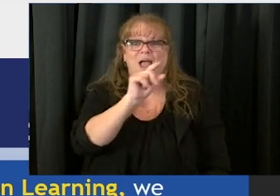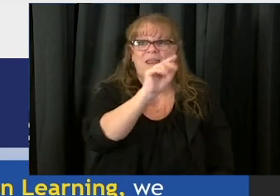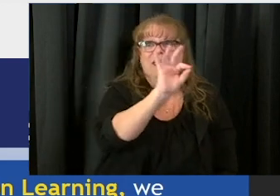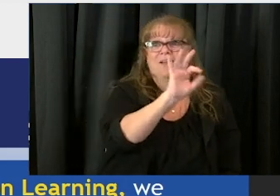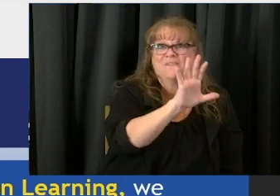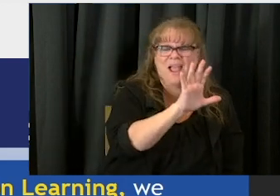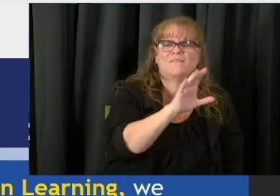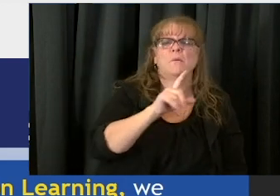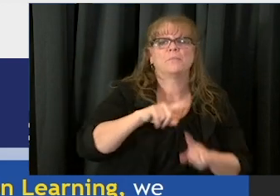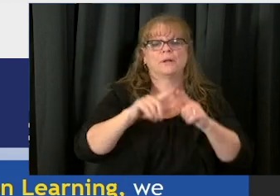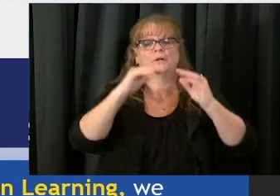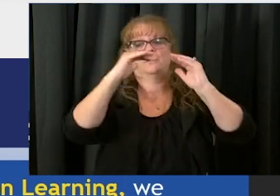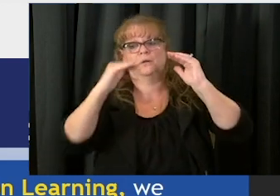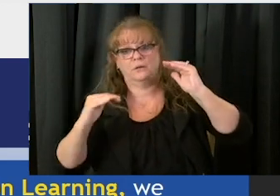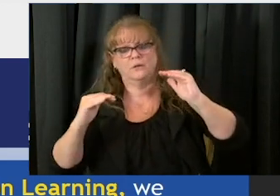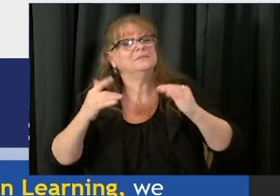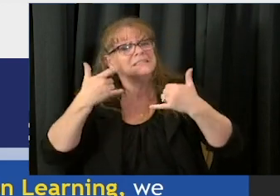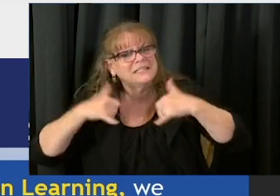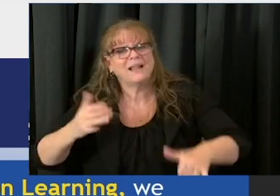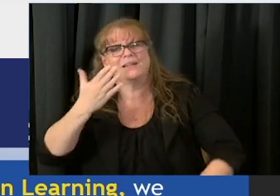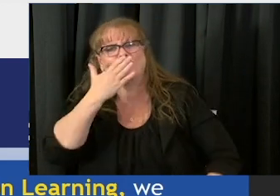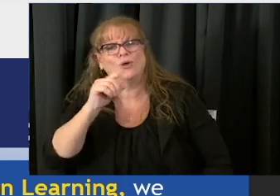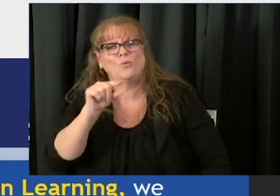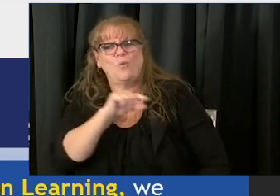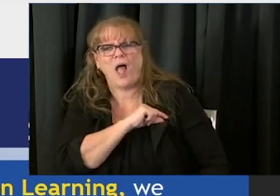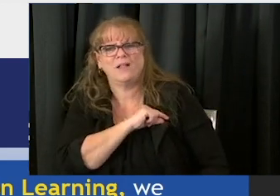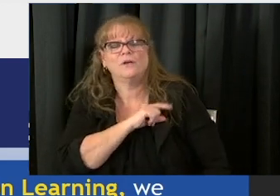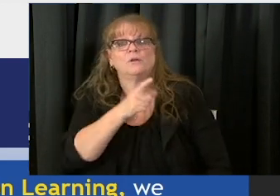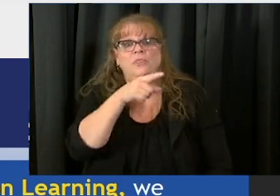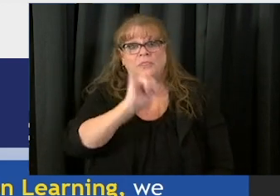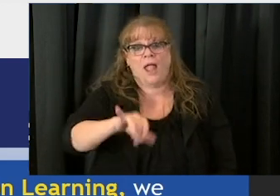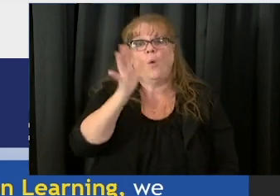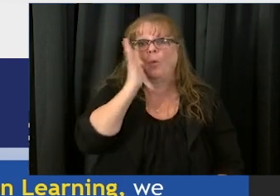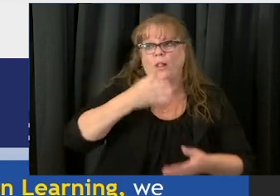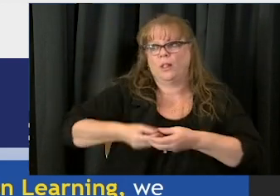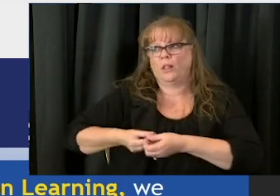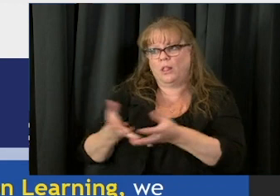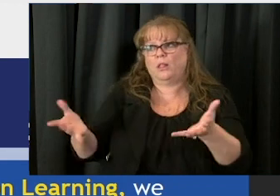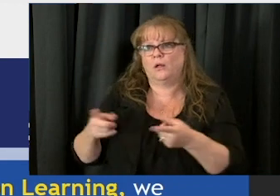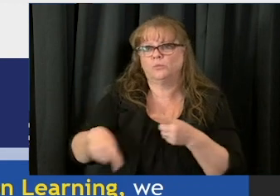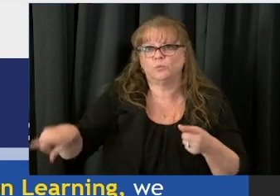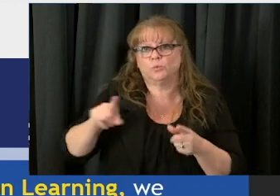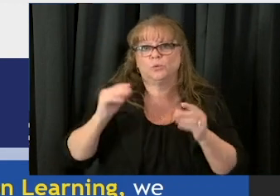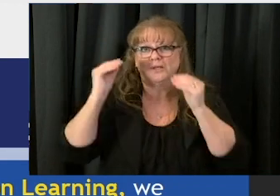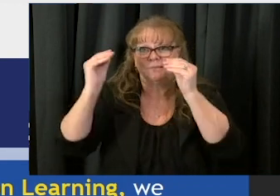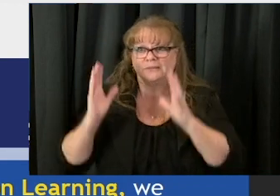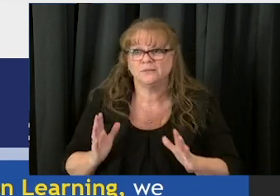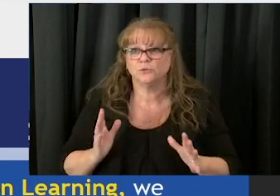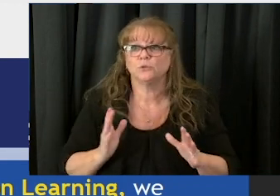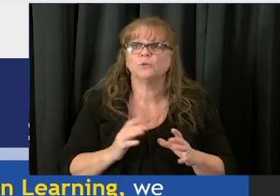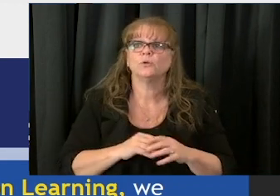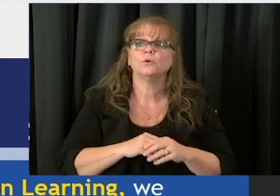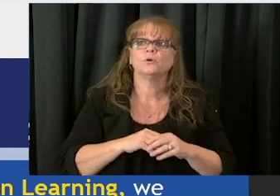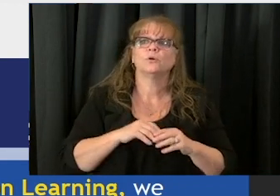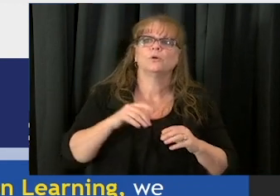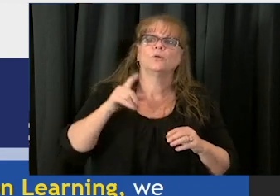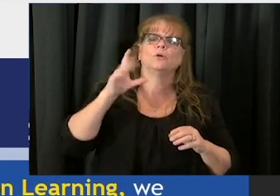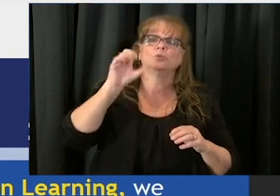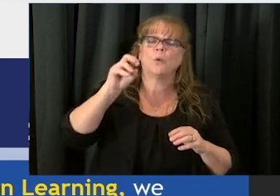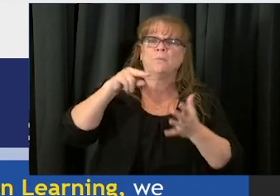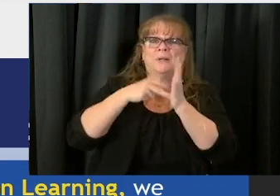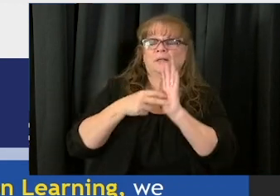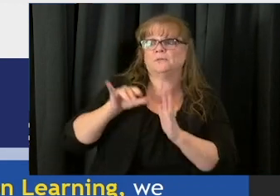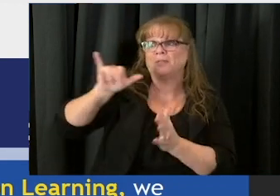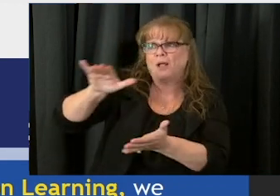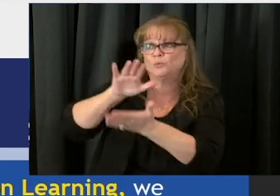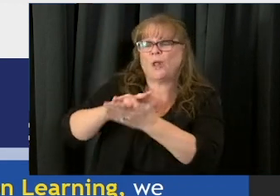this. There are many schools where they're, happy using their cloth masks and they don't want the surgical or the KN95s. But